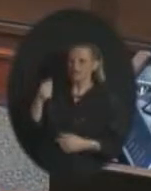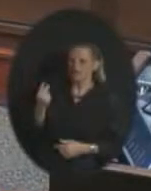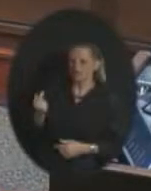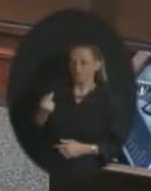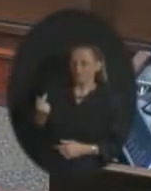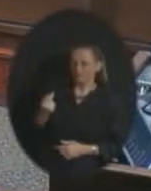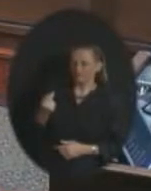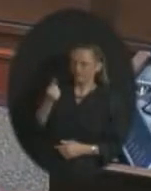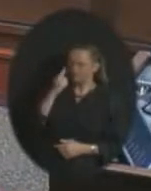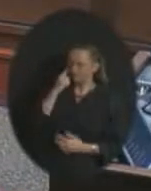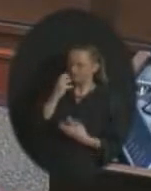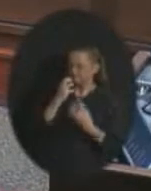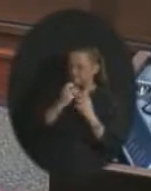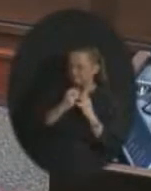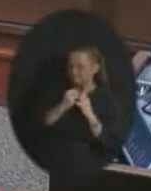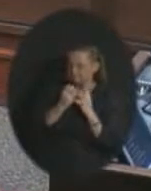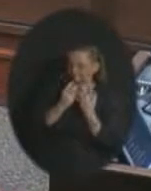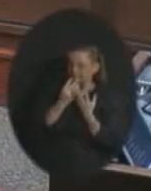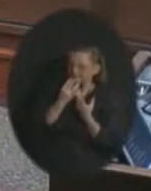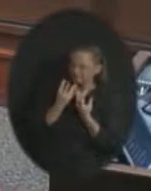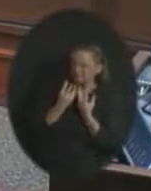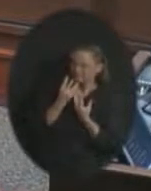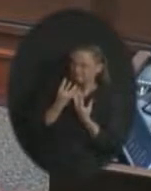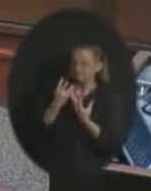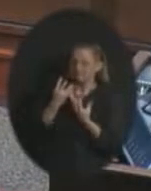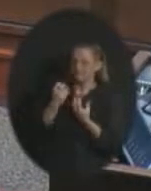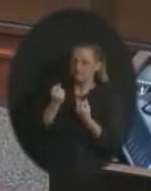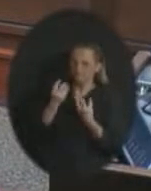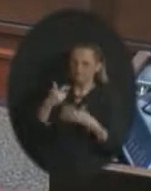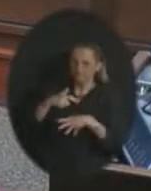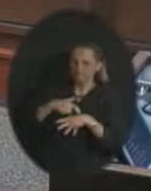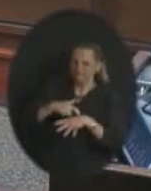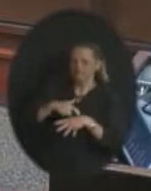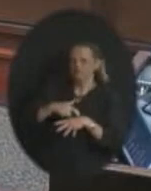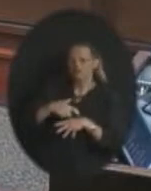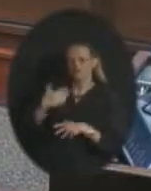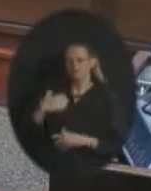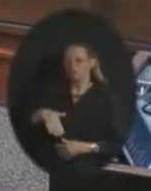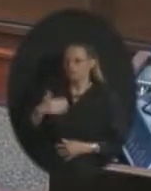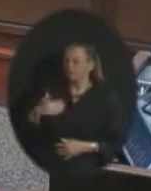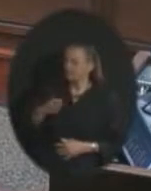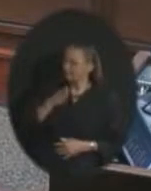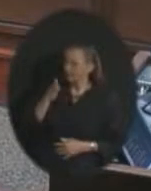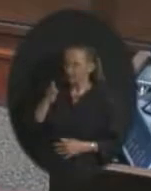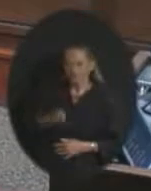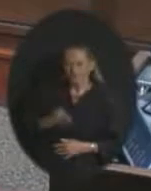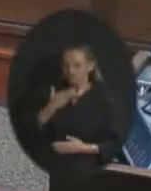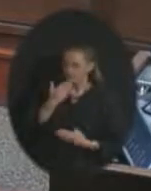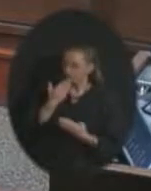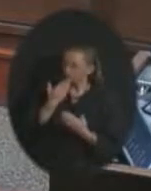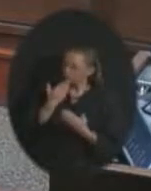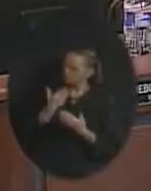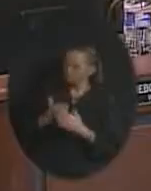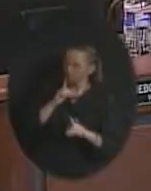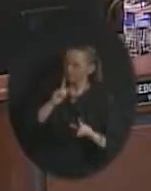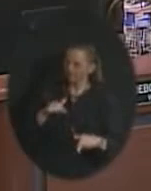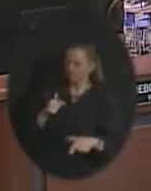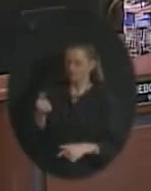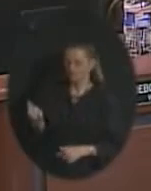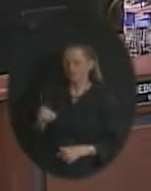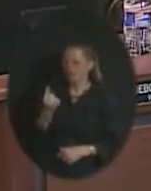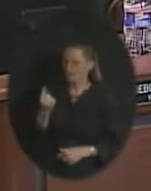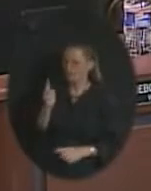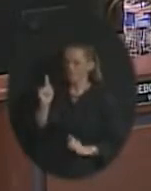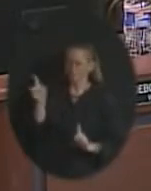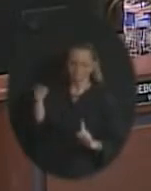is such not a good solution that it always comes back to doing it at the